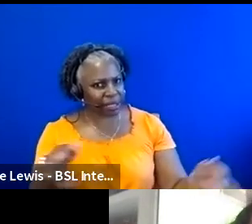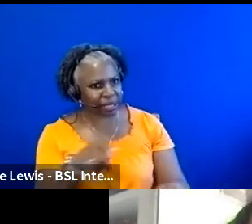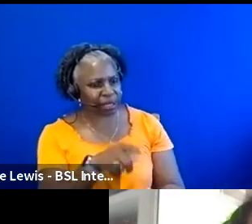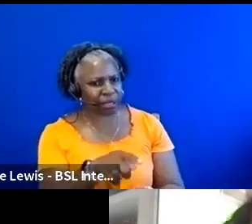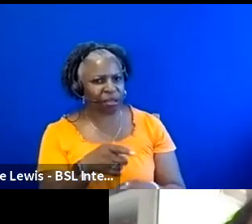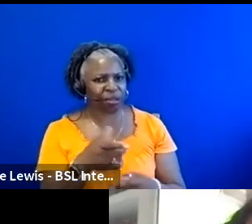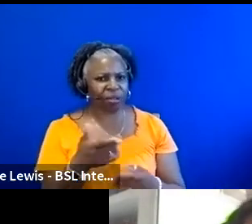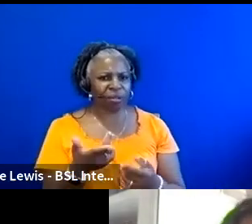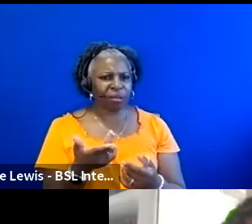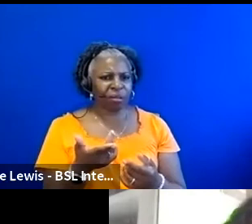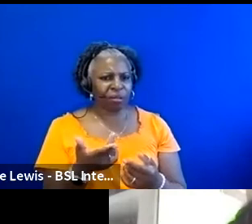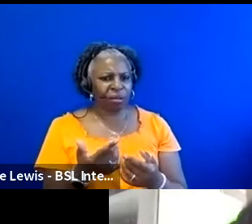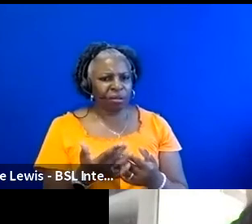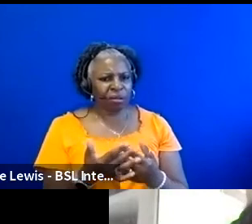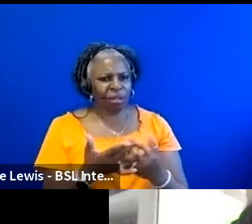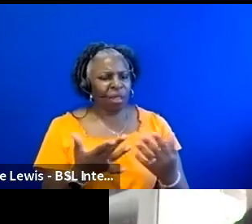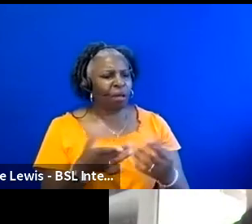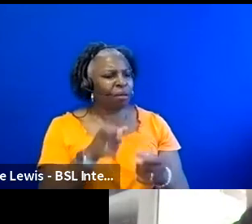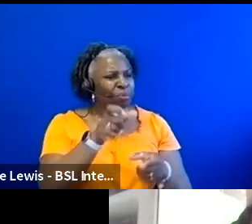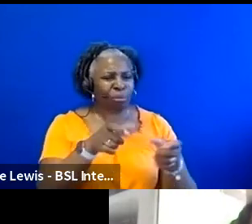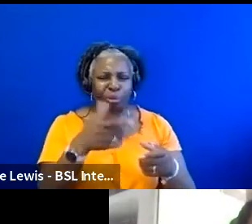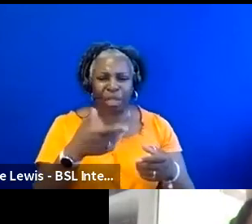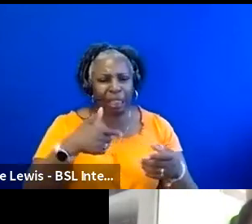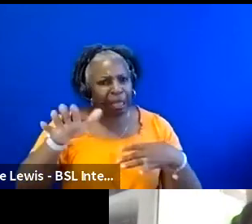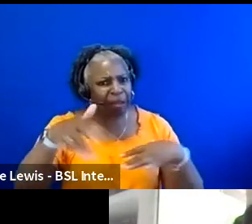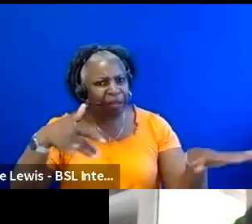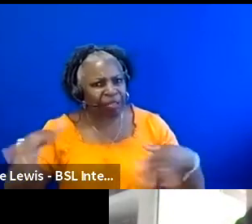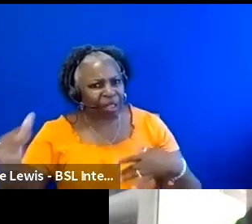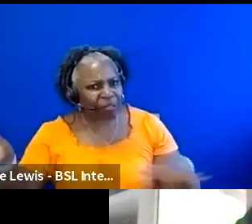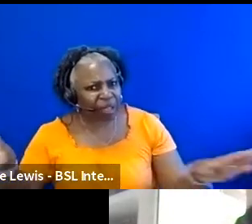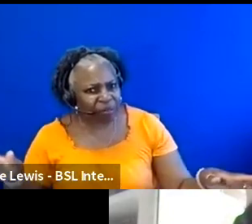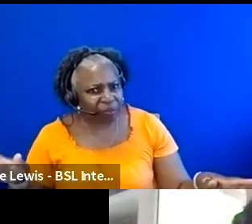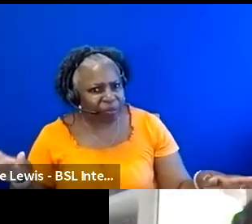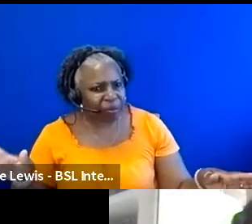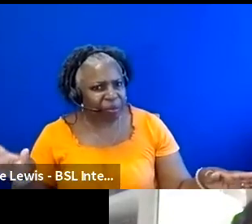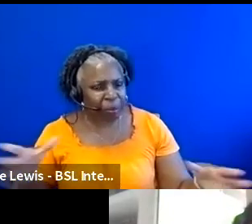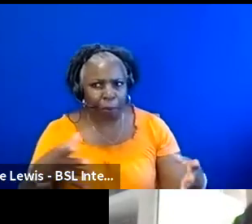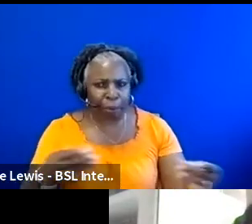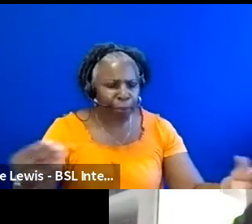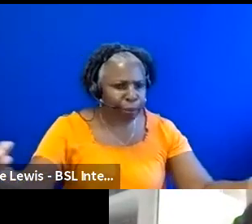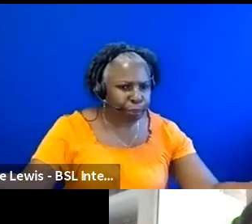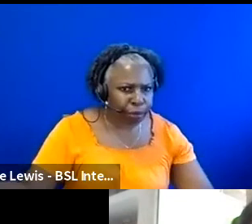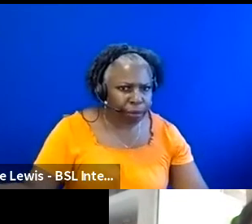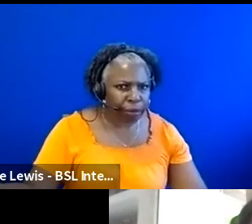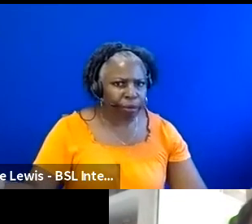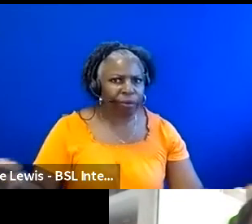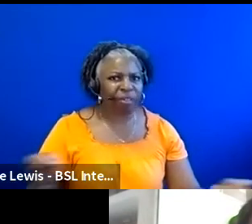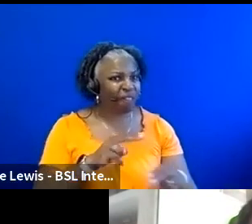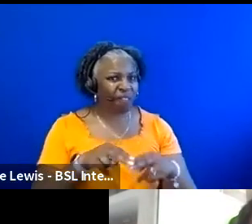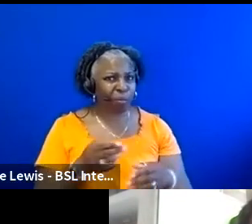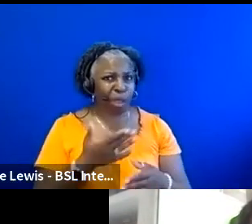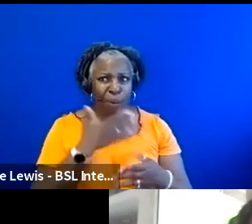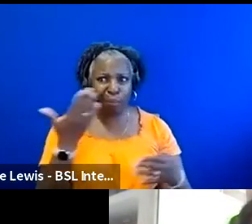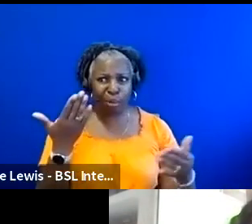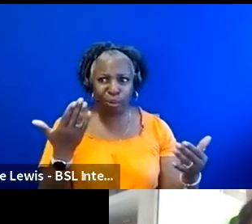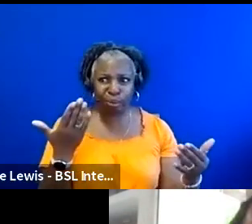Because a lot of people leave their countries and then disappear, and a lot of families never get closure. And I decided to